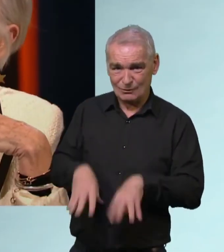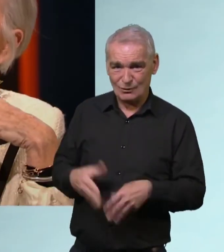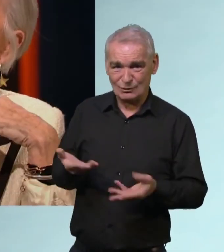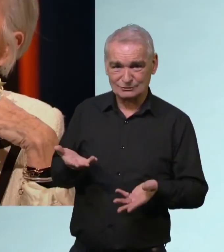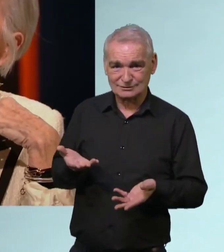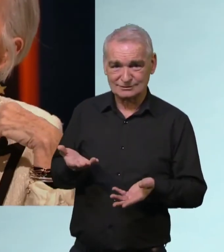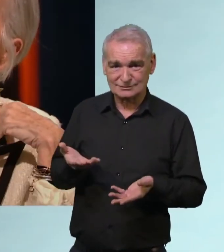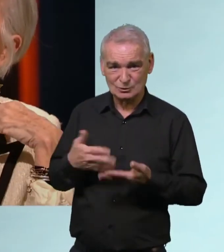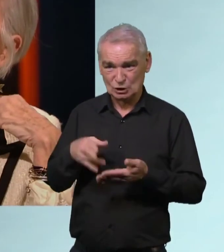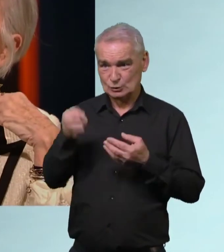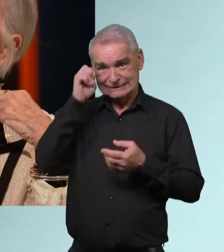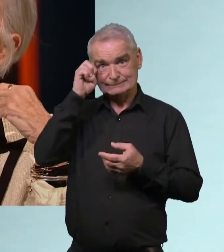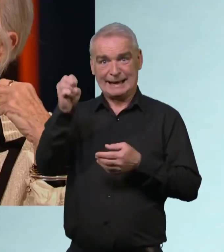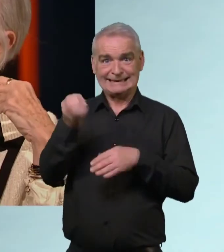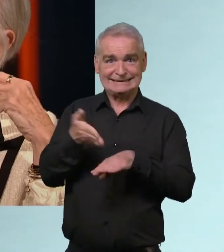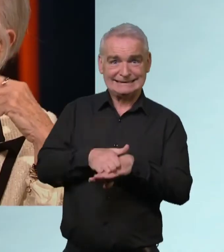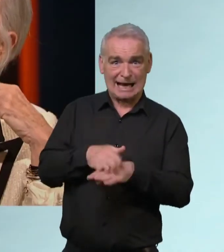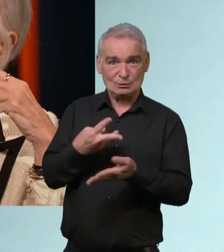allowable?